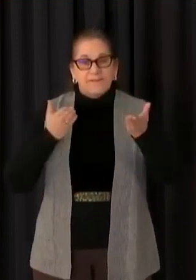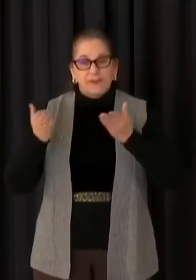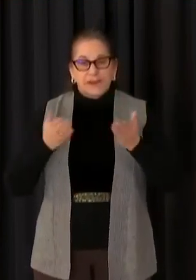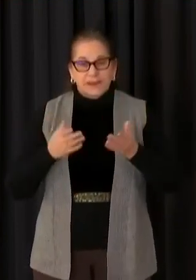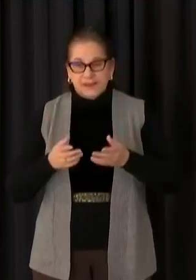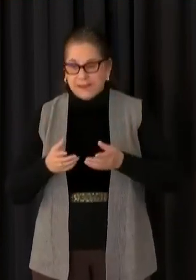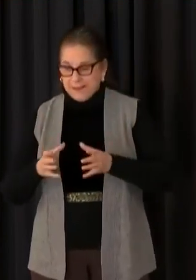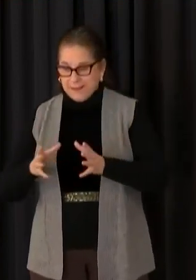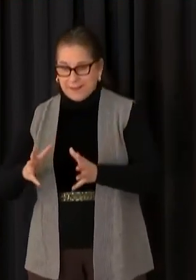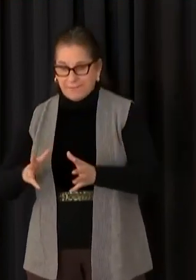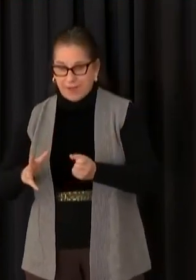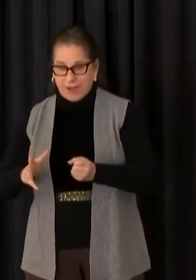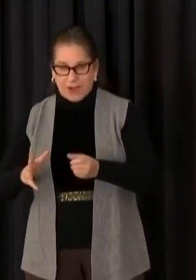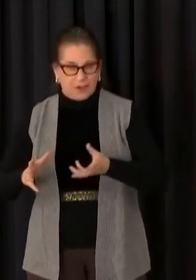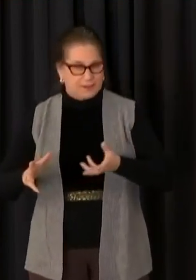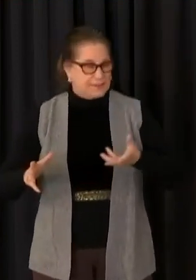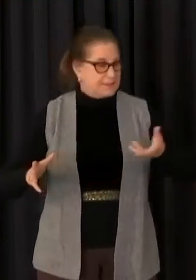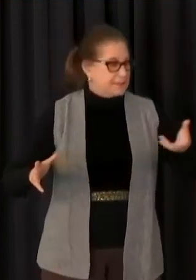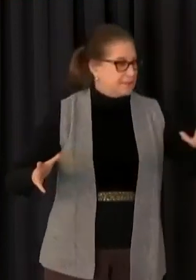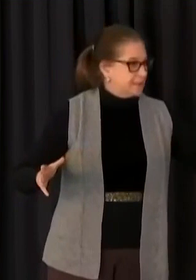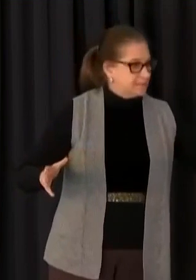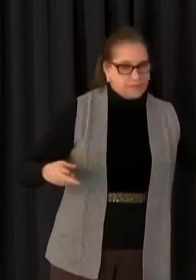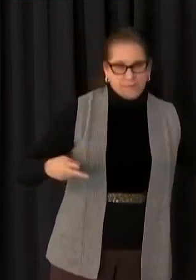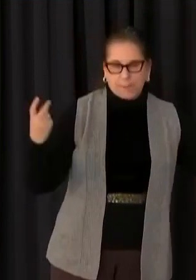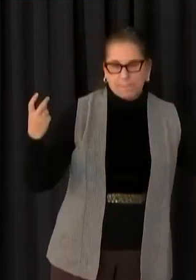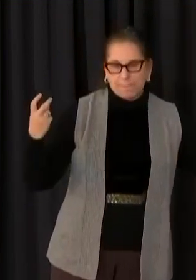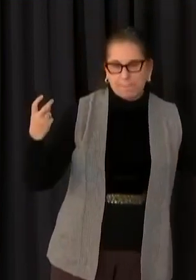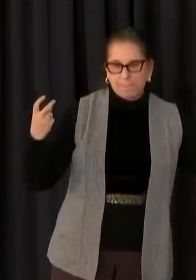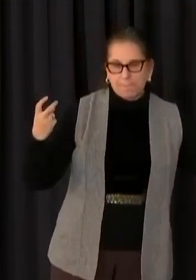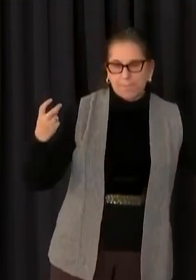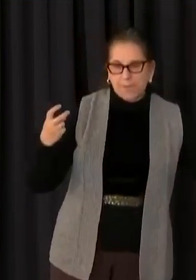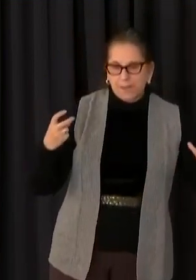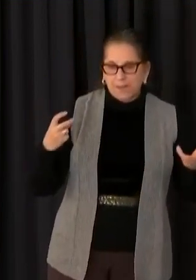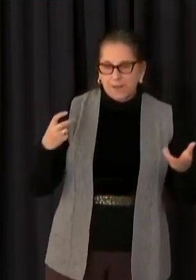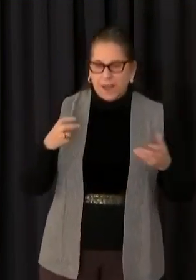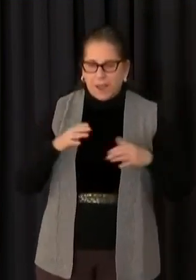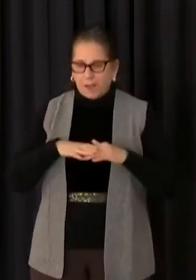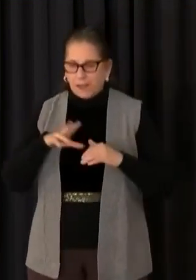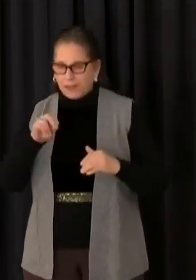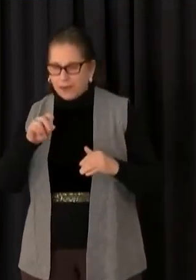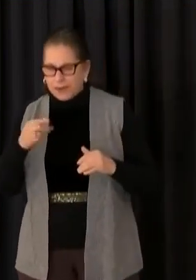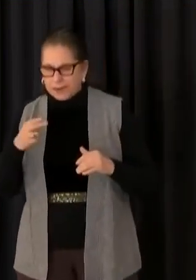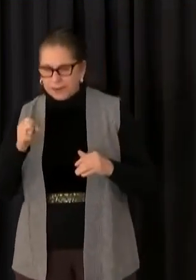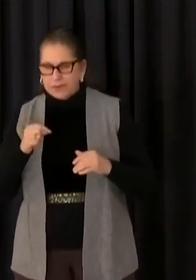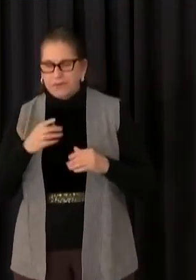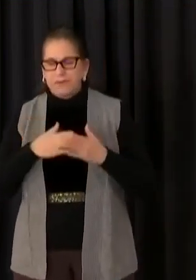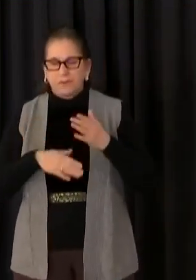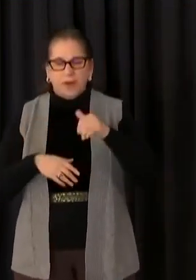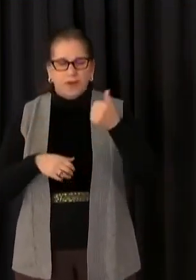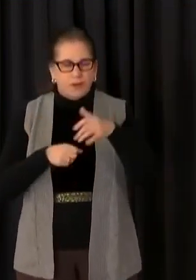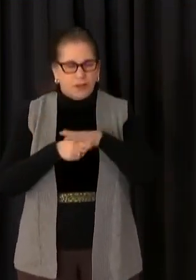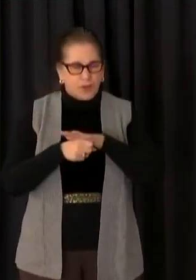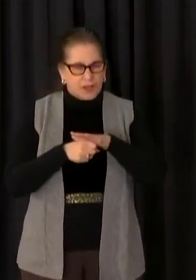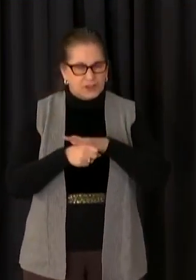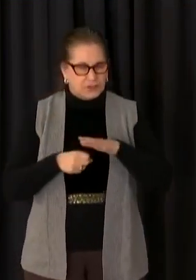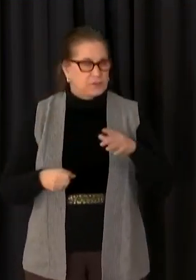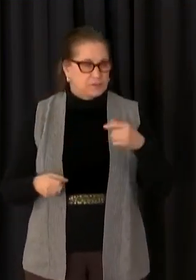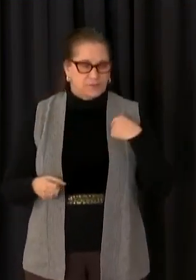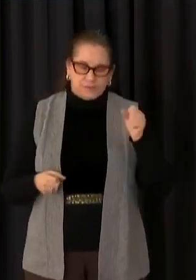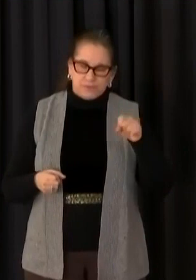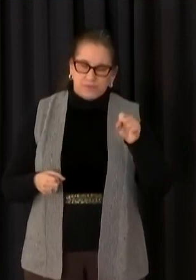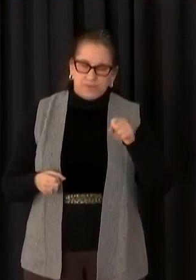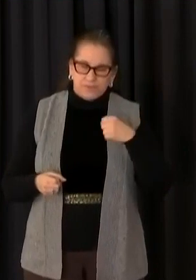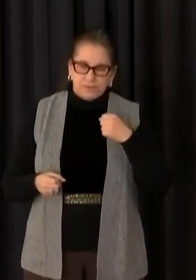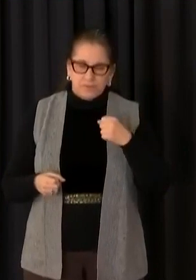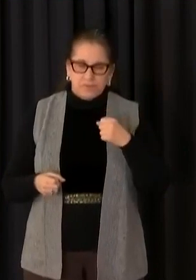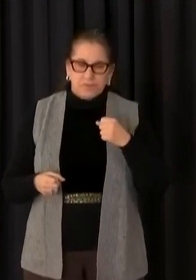the ones that we've had the other day, the 1500 block of 30th Street and some of those others, I'm at least happy to report in those cases that there has